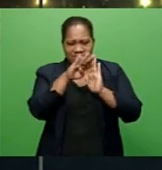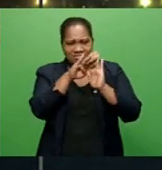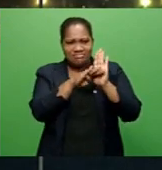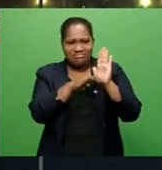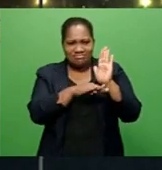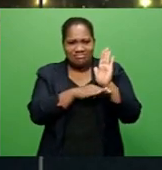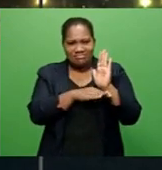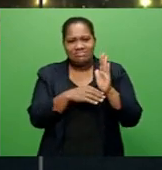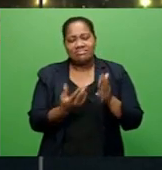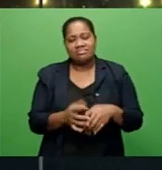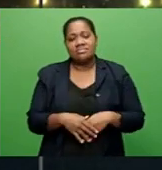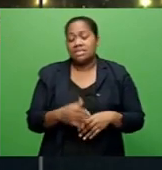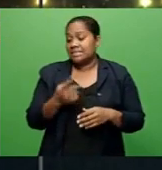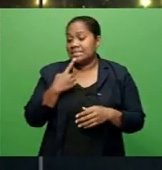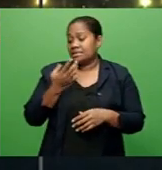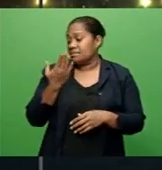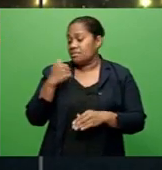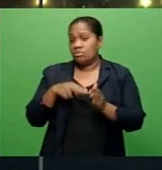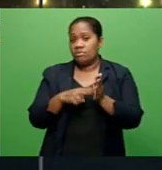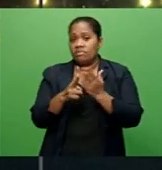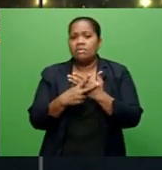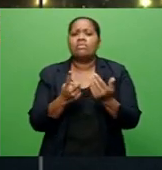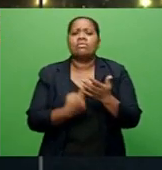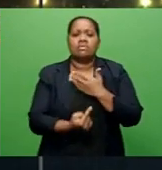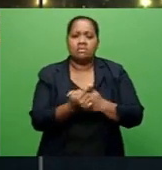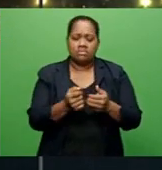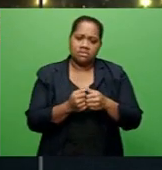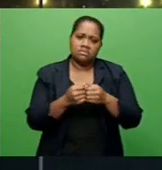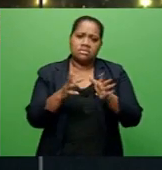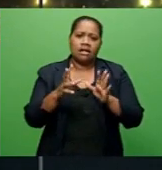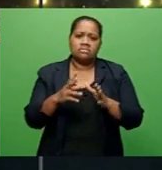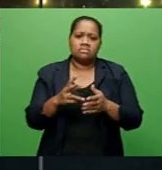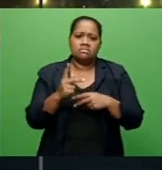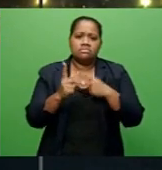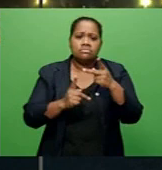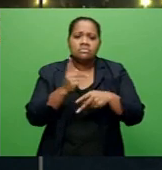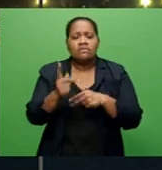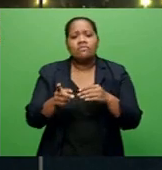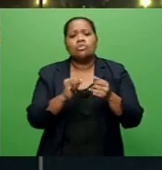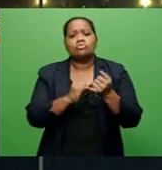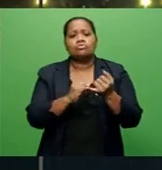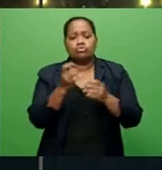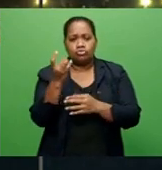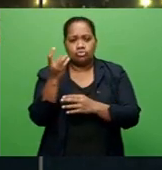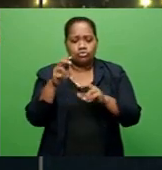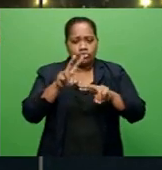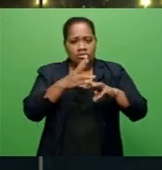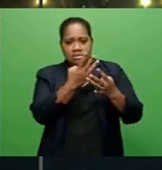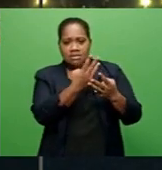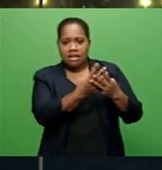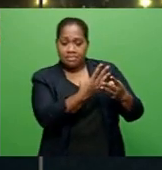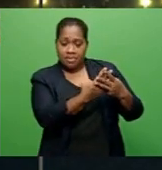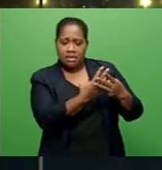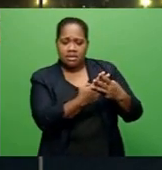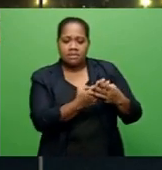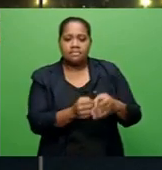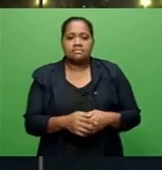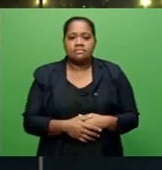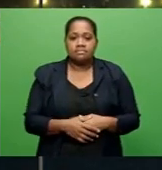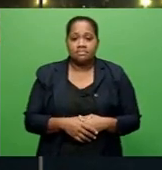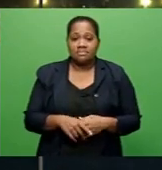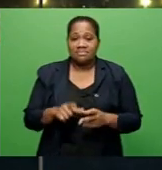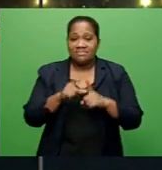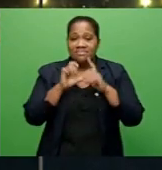today that last November he began the verification process for SODELPA disclosures. Then on December 3rd, the registrar wrote to